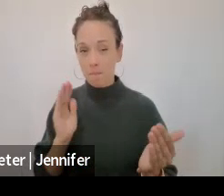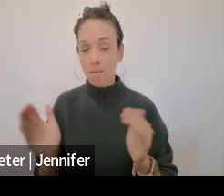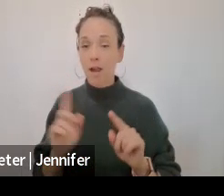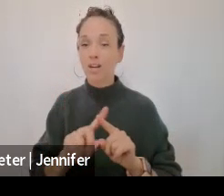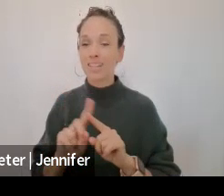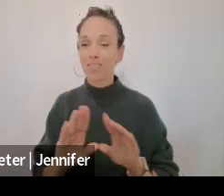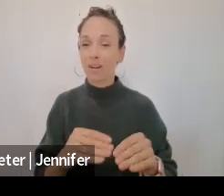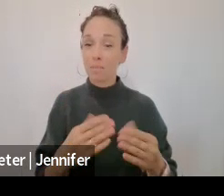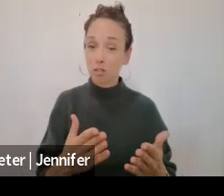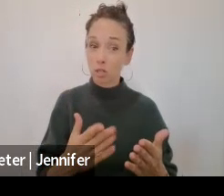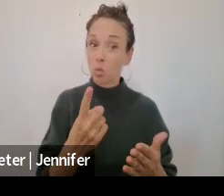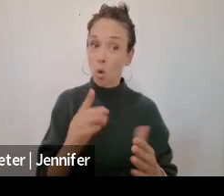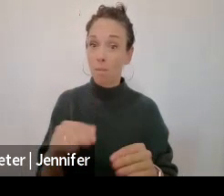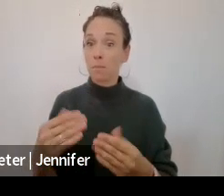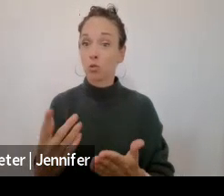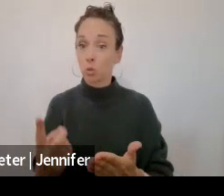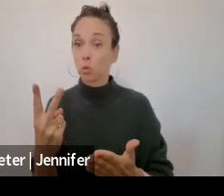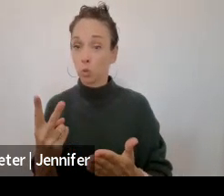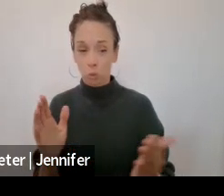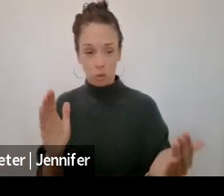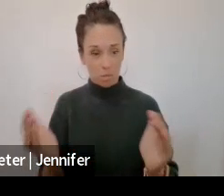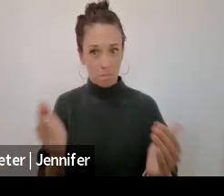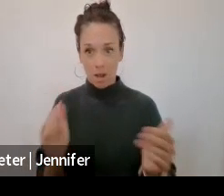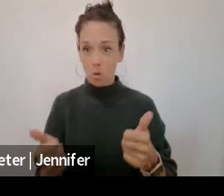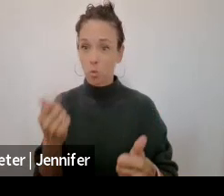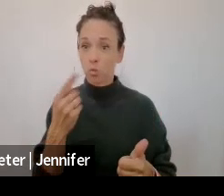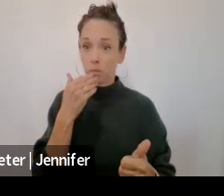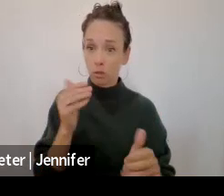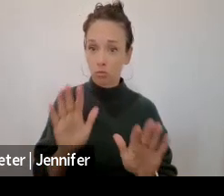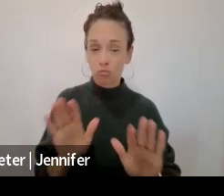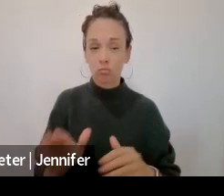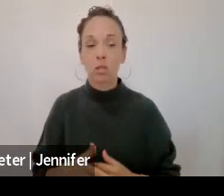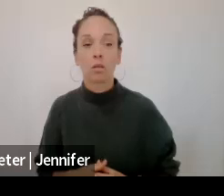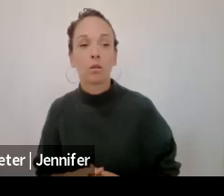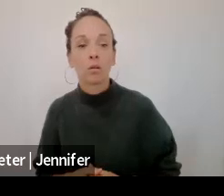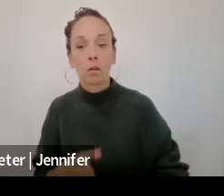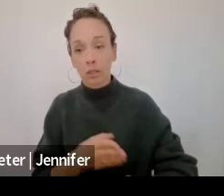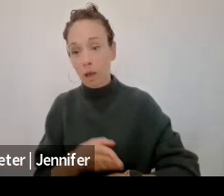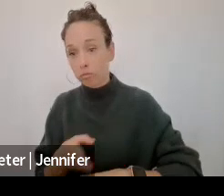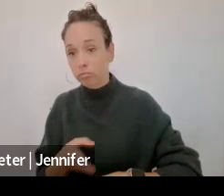BESS. All right, on Review 360, it allows you then to